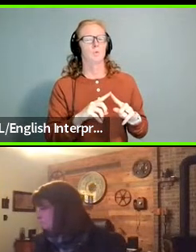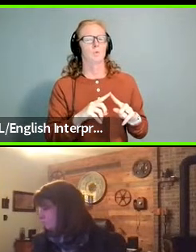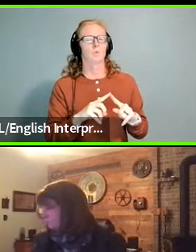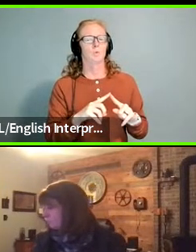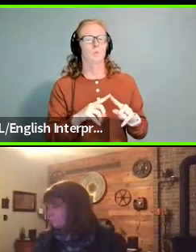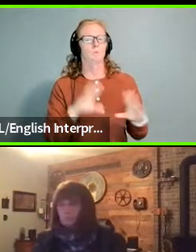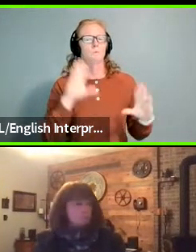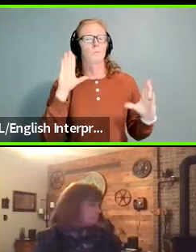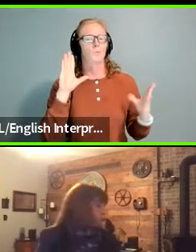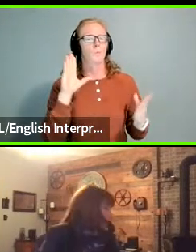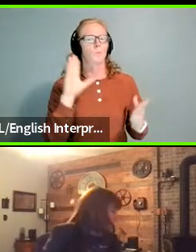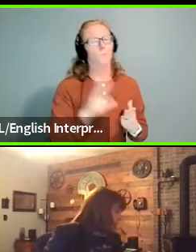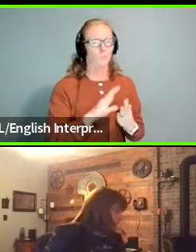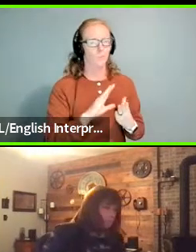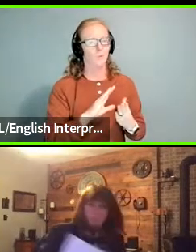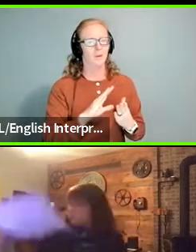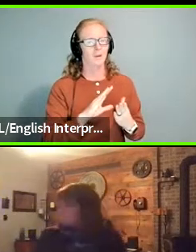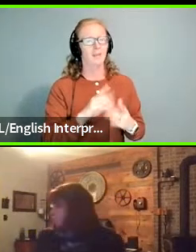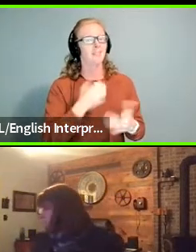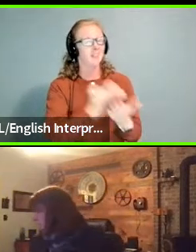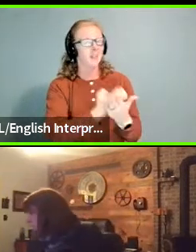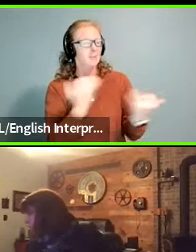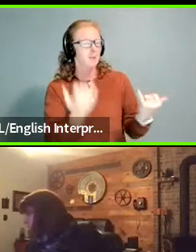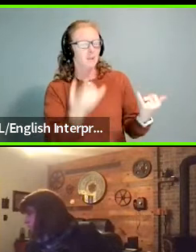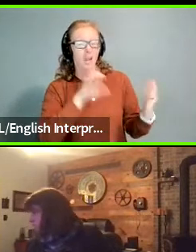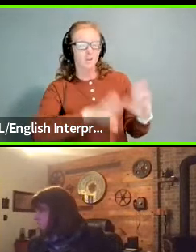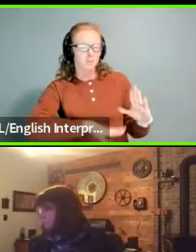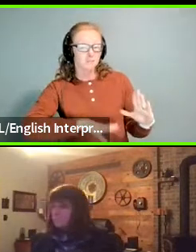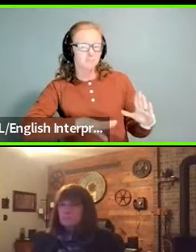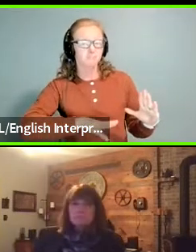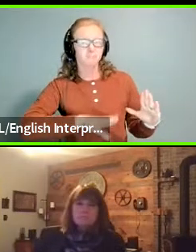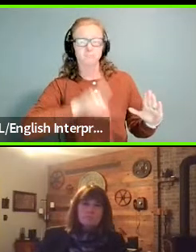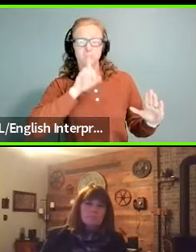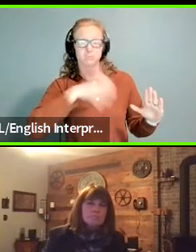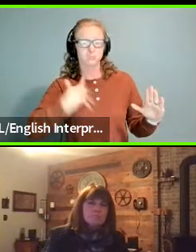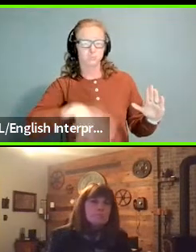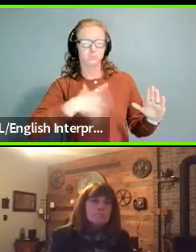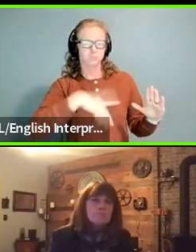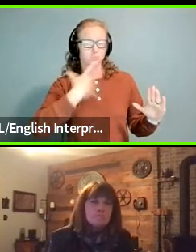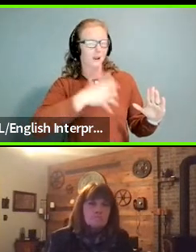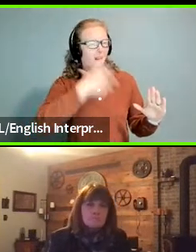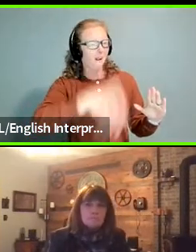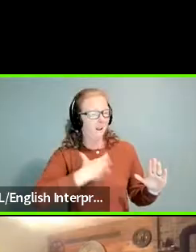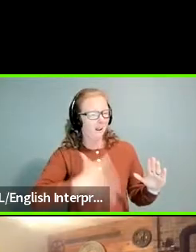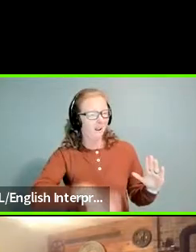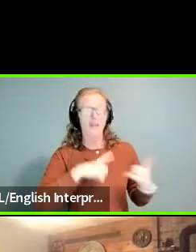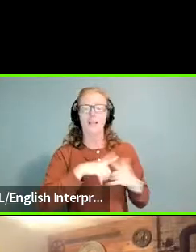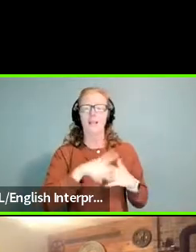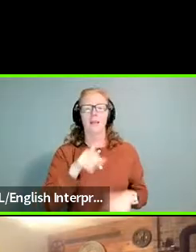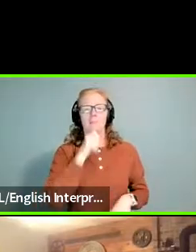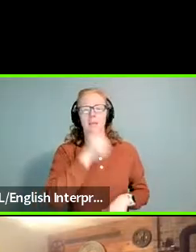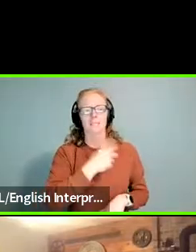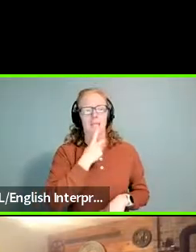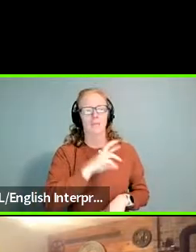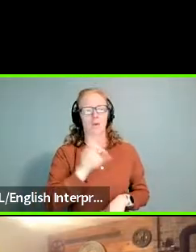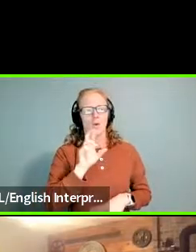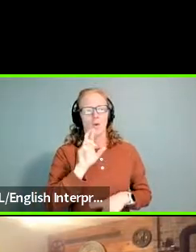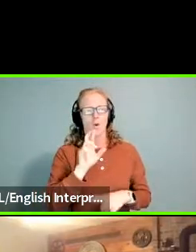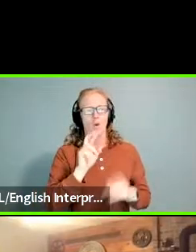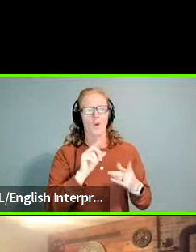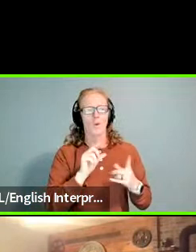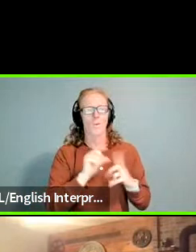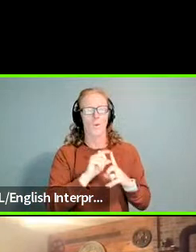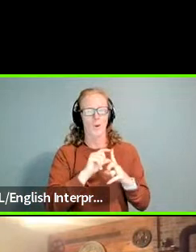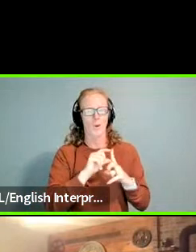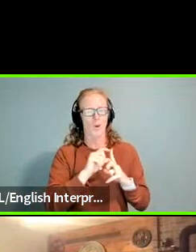and the inflation is very high. So I'm not going to say the R word, but as the economy cools